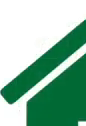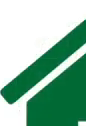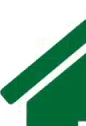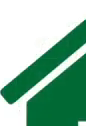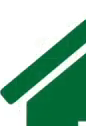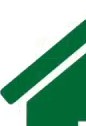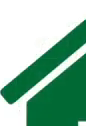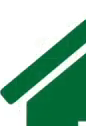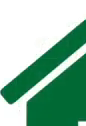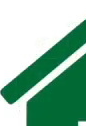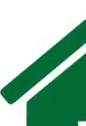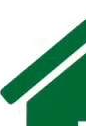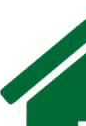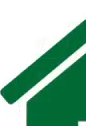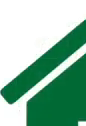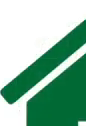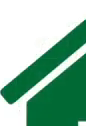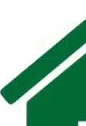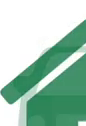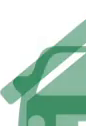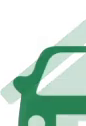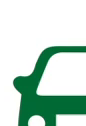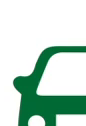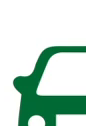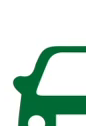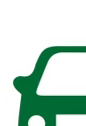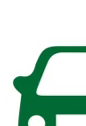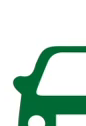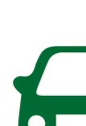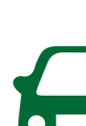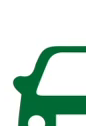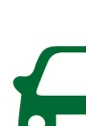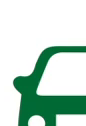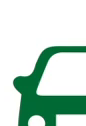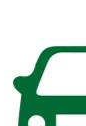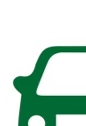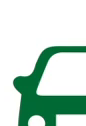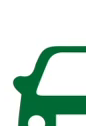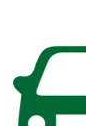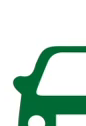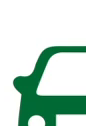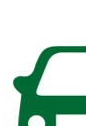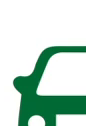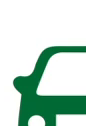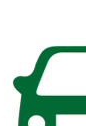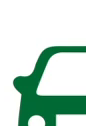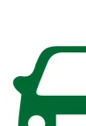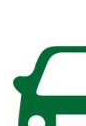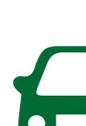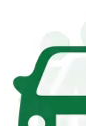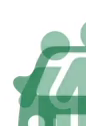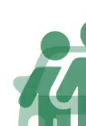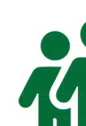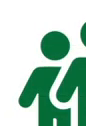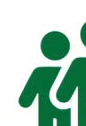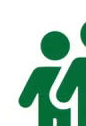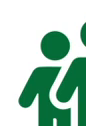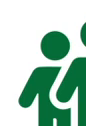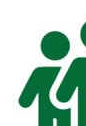4, 5, 6, 7, 8, 9, 10.